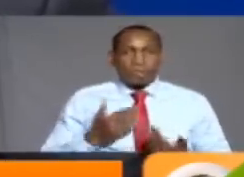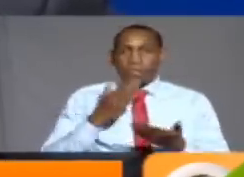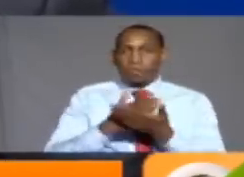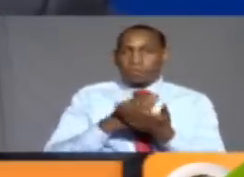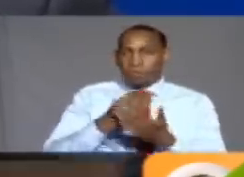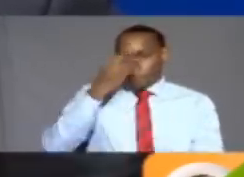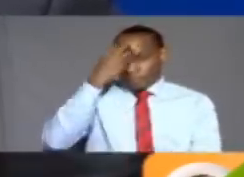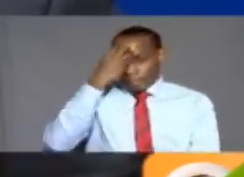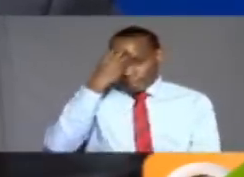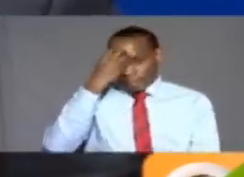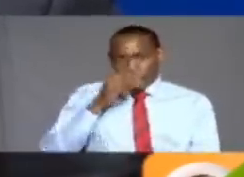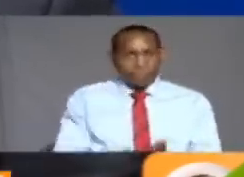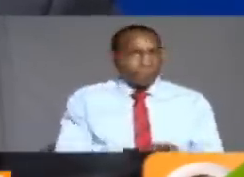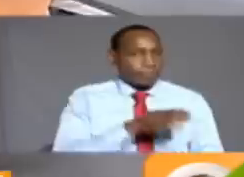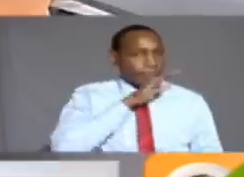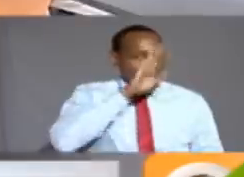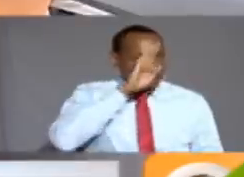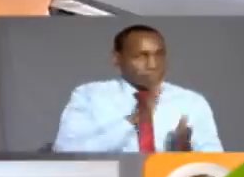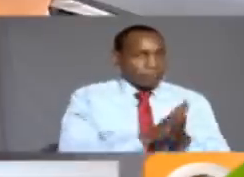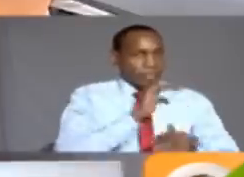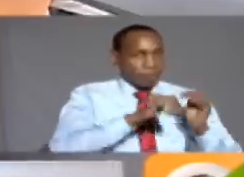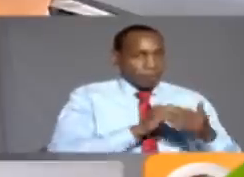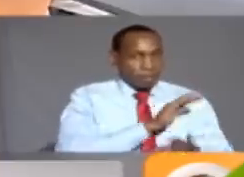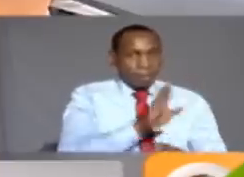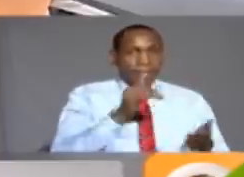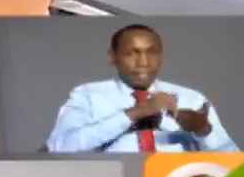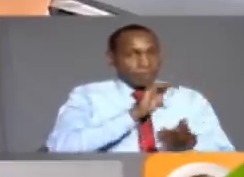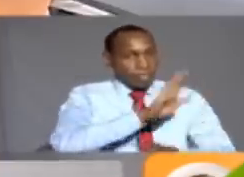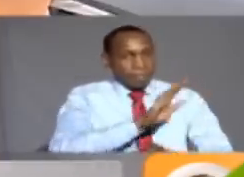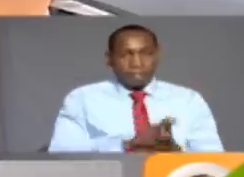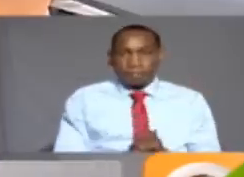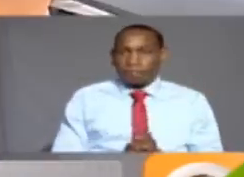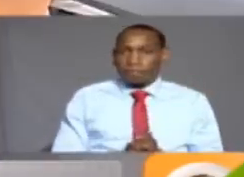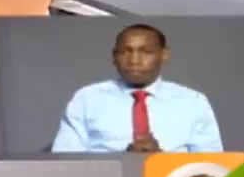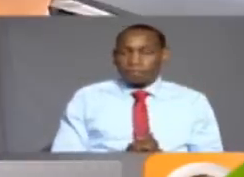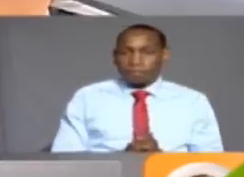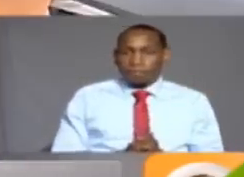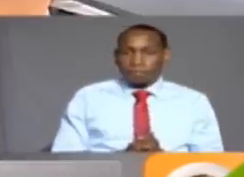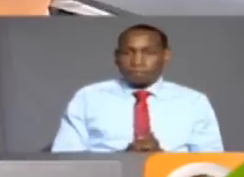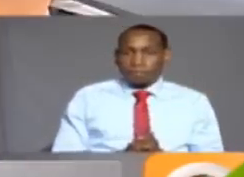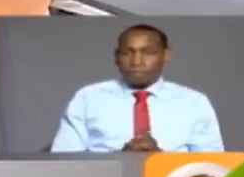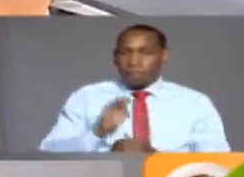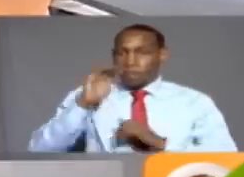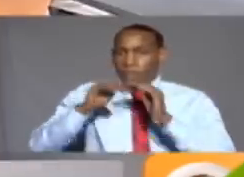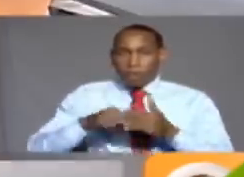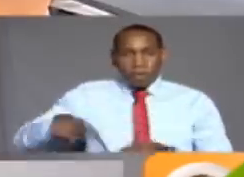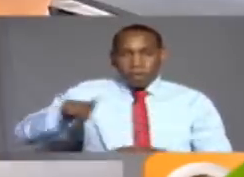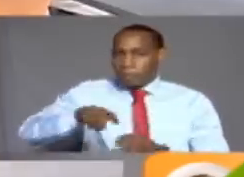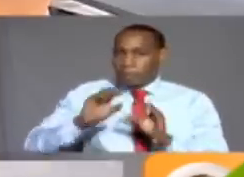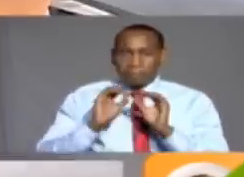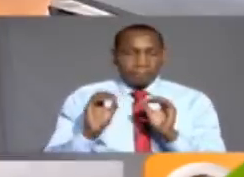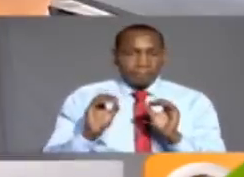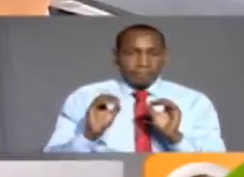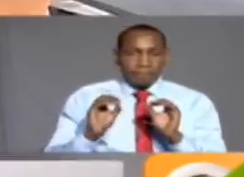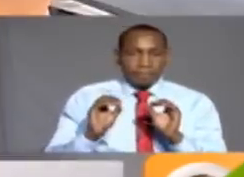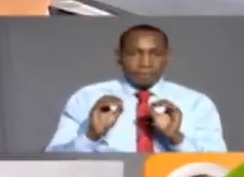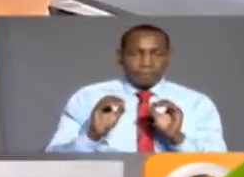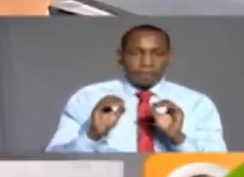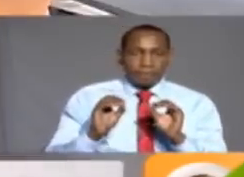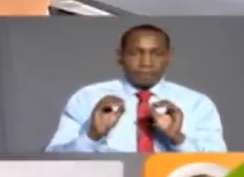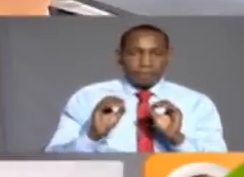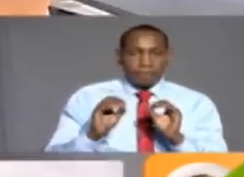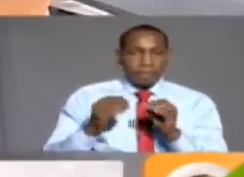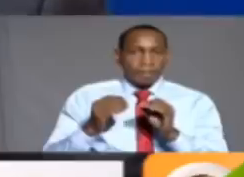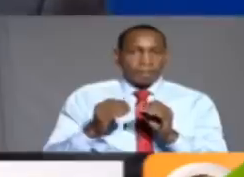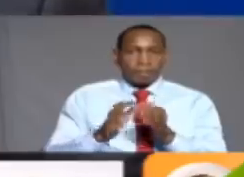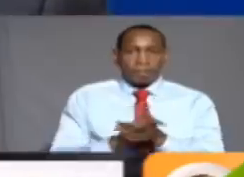So be upset with all of you, including you? I don't want to say it's all of us. I mean, I have listened to Alice's